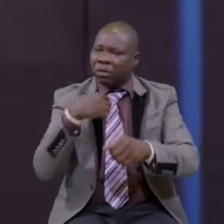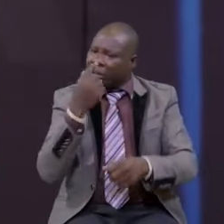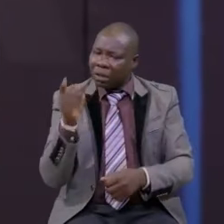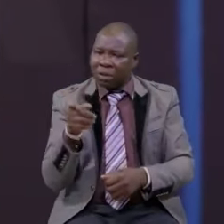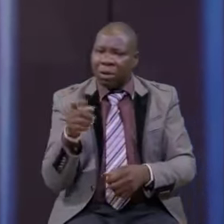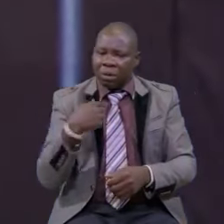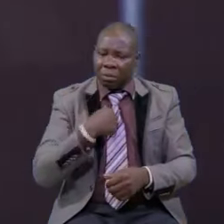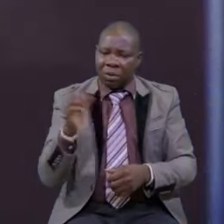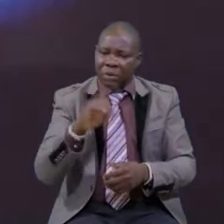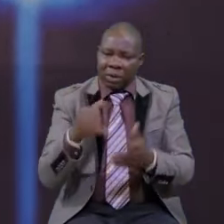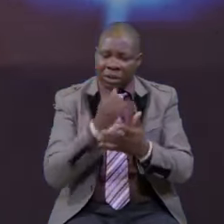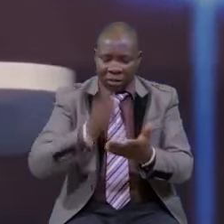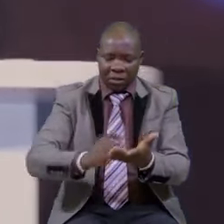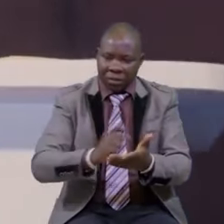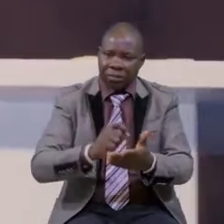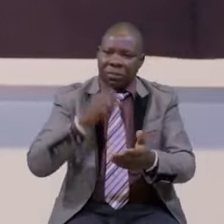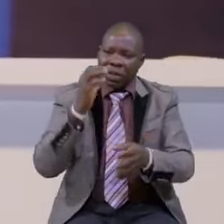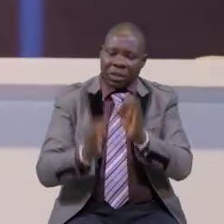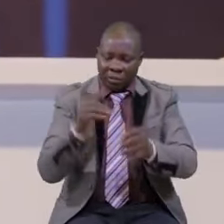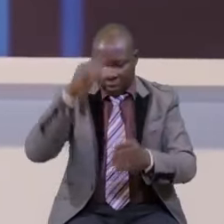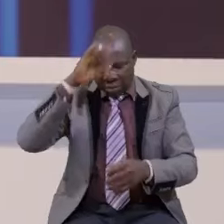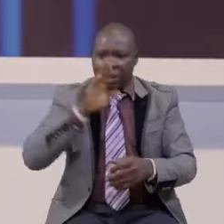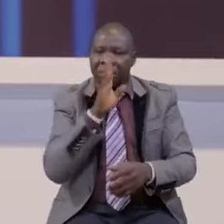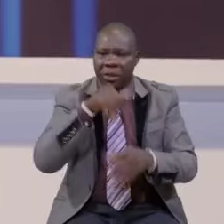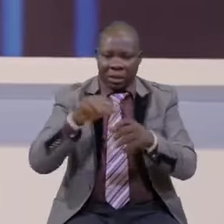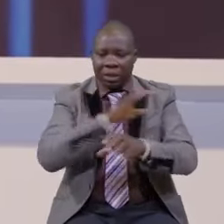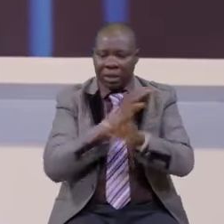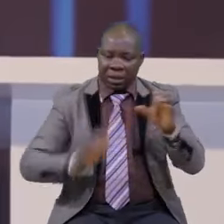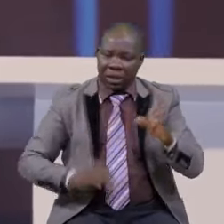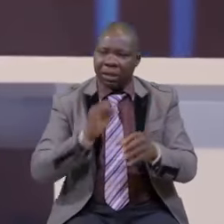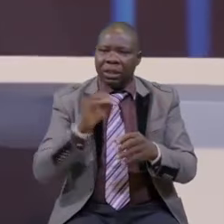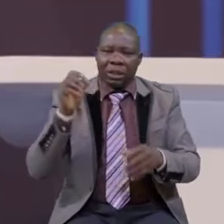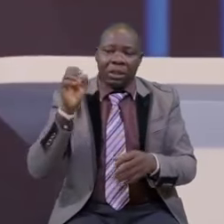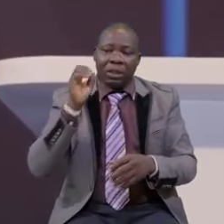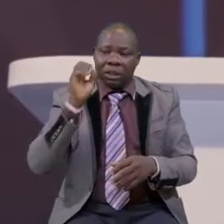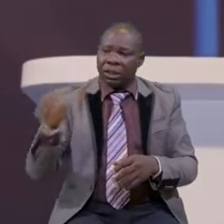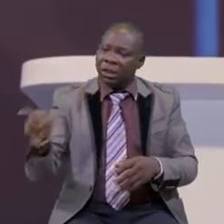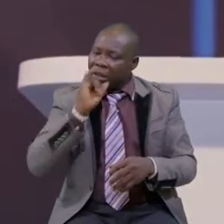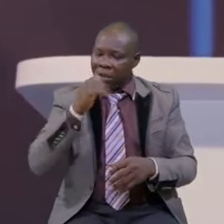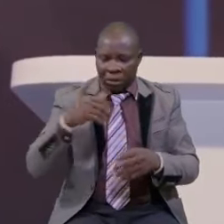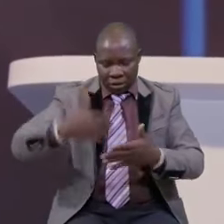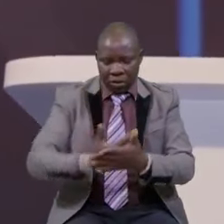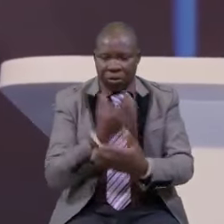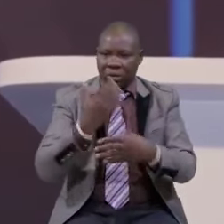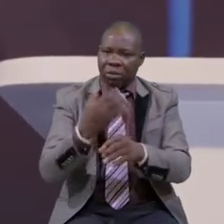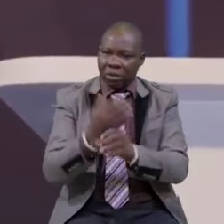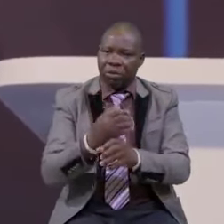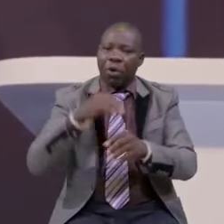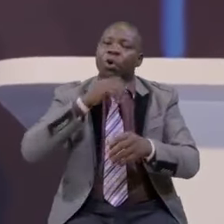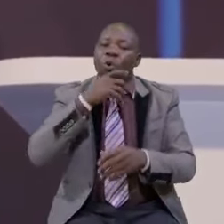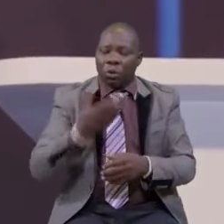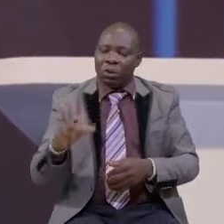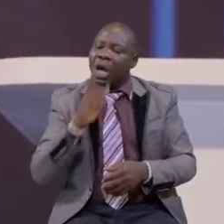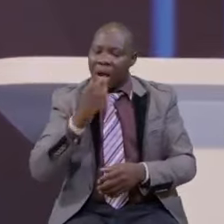have passed away, and behold, all things have become new. No, they cannot tell, because they still live like they used to